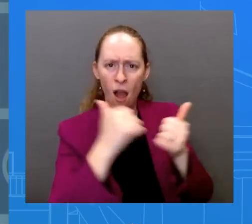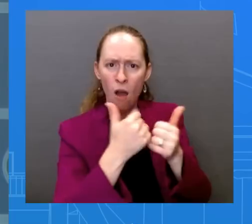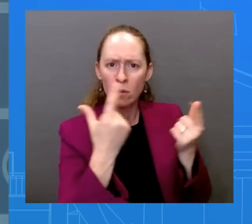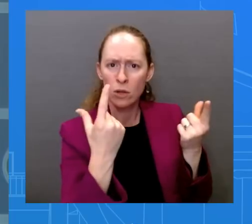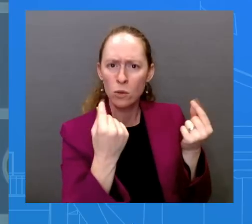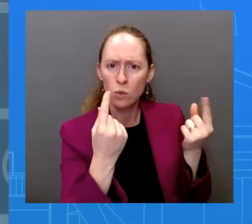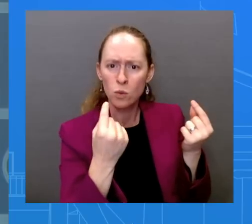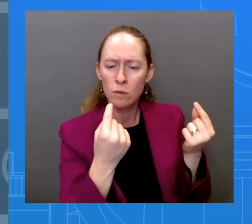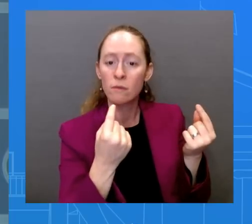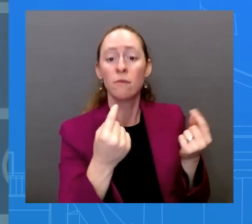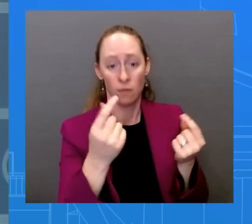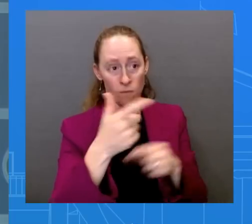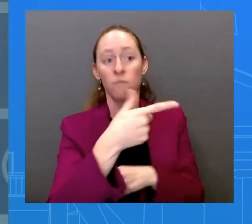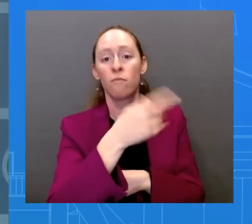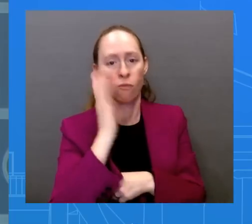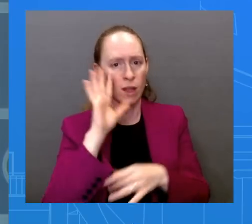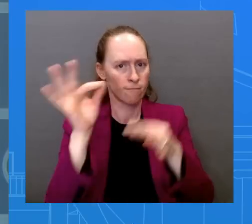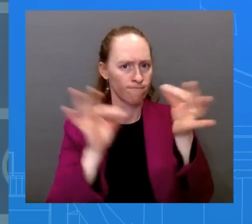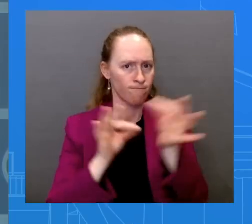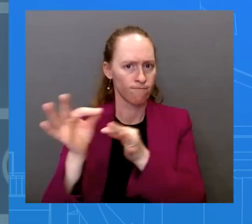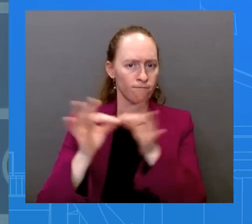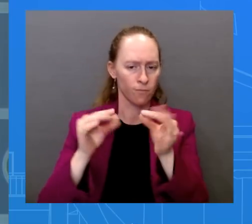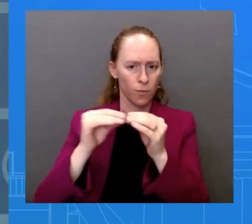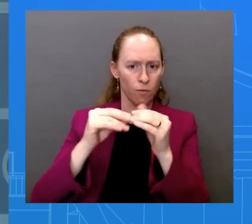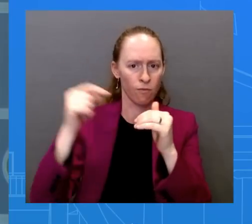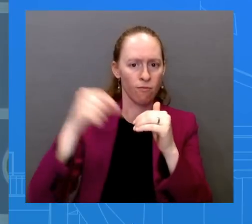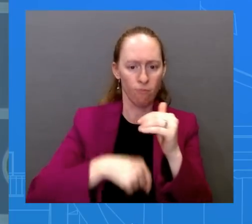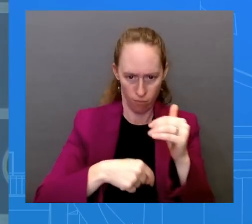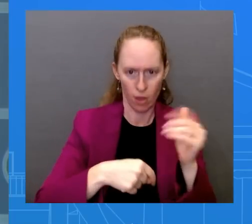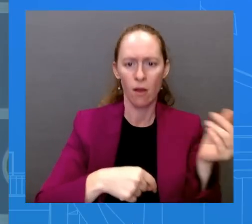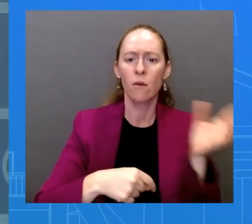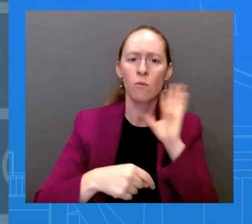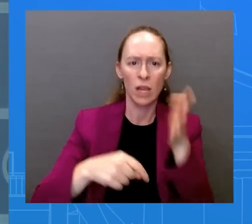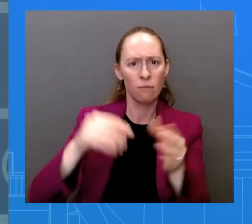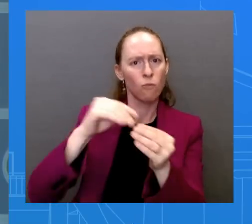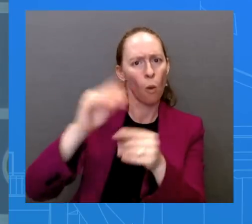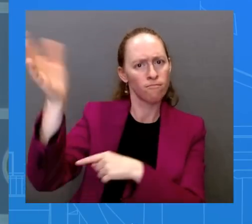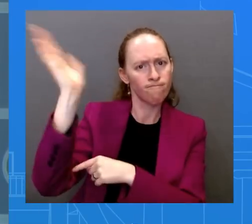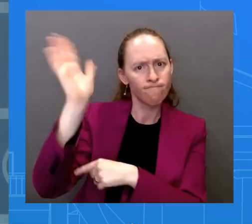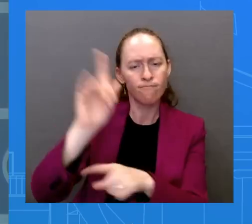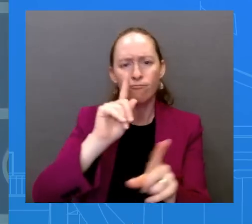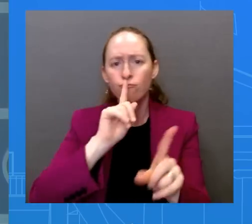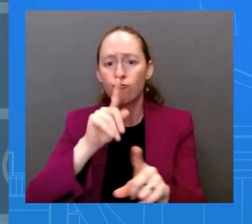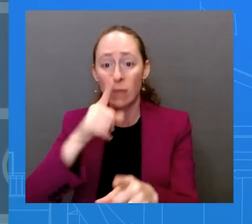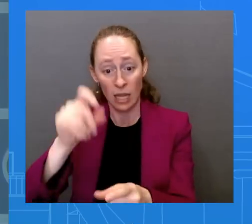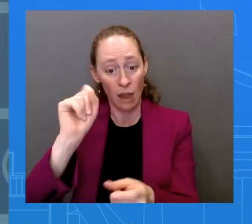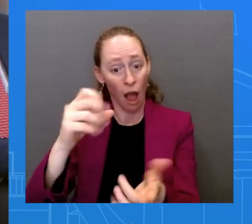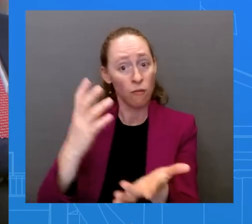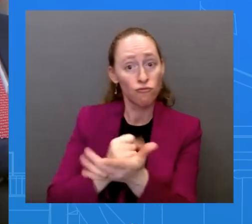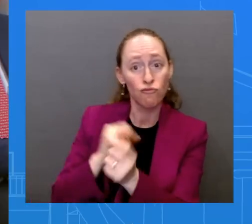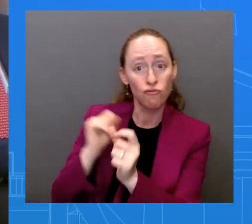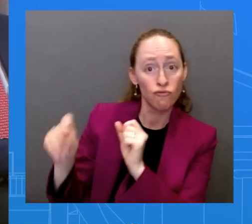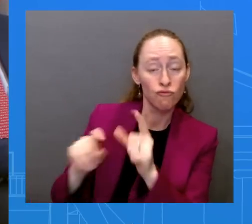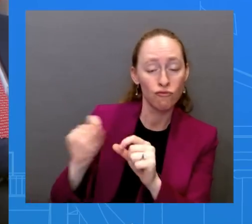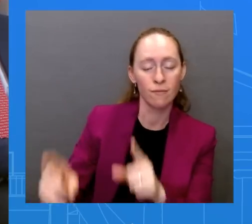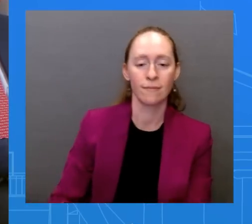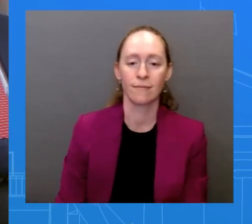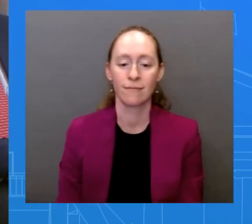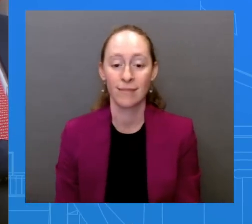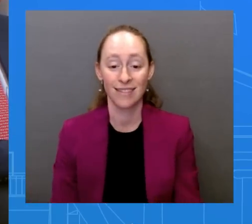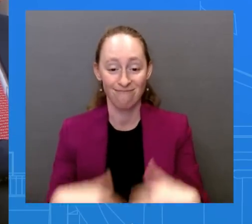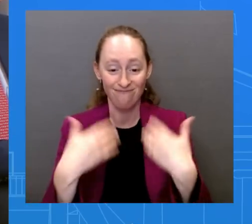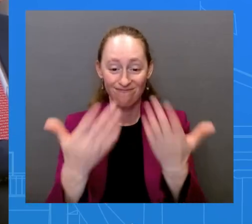give you the latest information and, of course, take all of your questions. Amar, you want to kick us off? Yes, thank you. First, does the administration